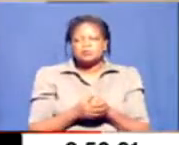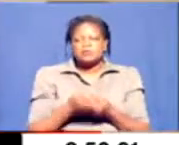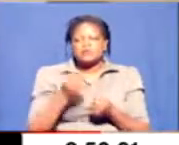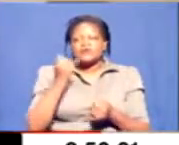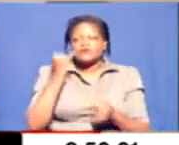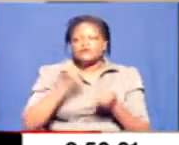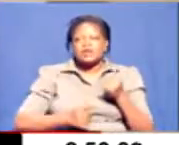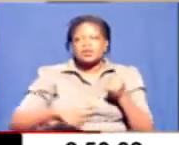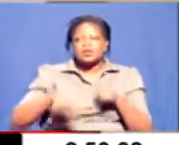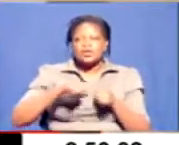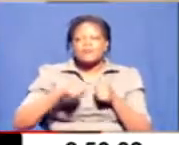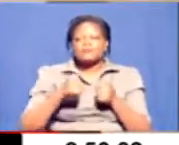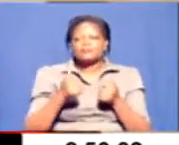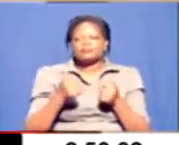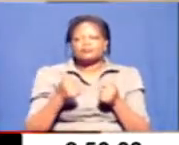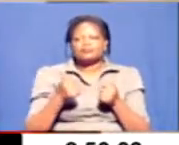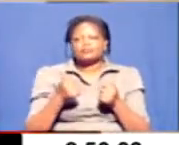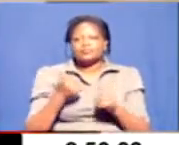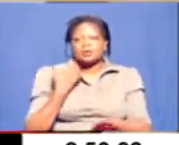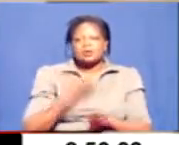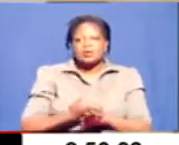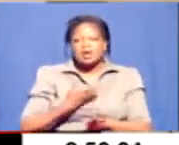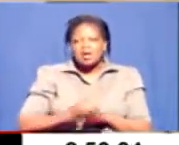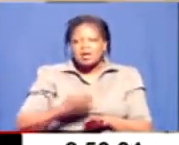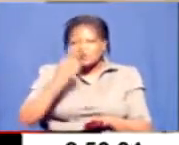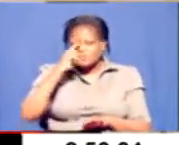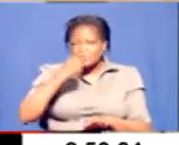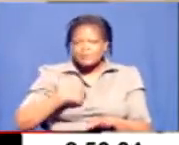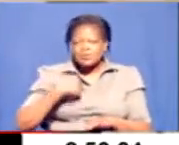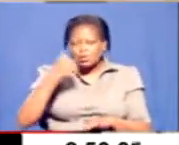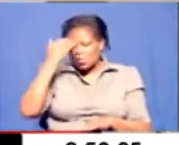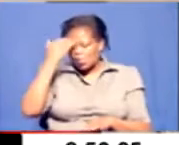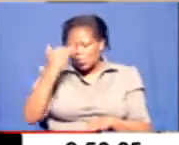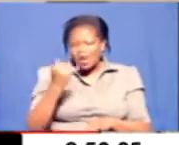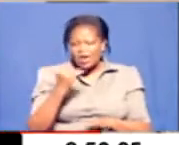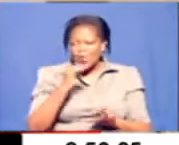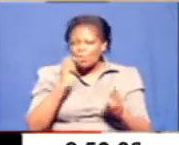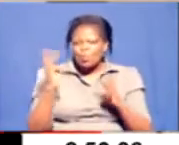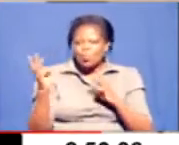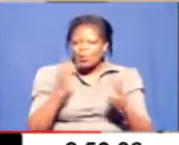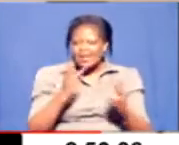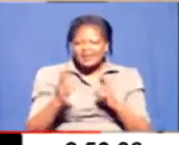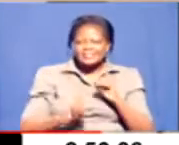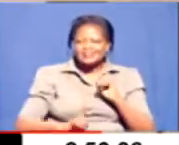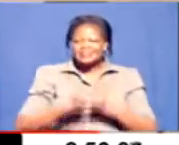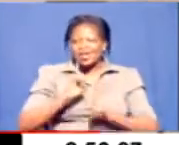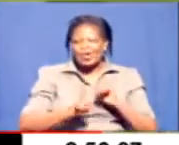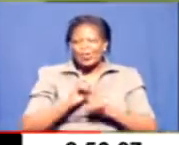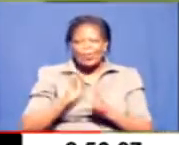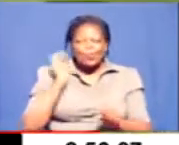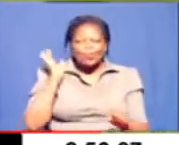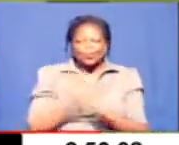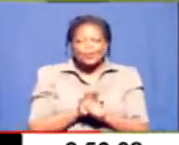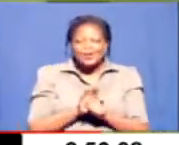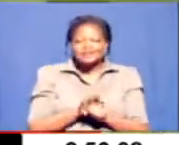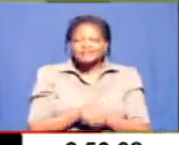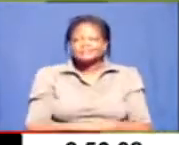hiyo ndio ilemea hali ya joto ndio ikanifanya sababu nika ibuka hiyo nafasi ambayo nimekuwa siku ya